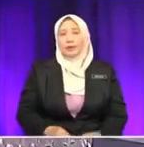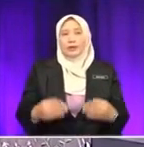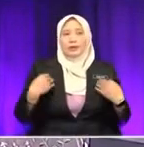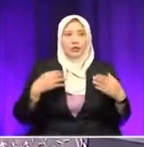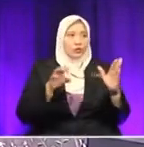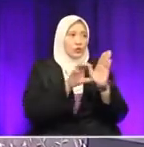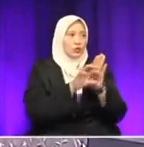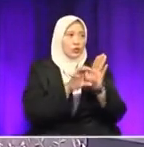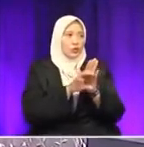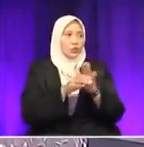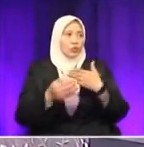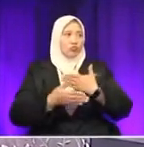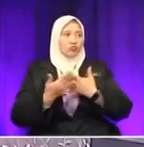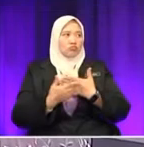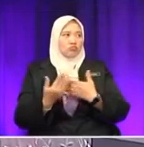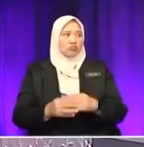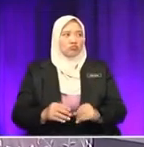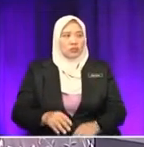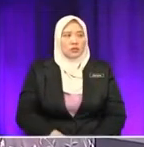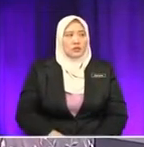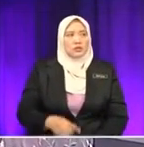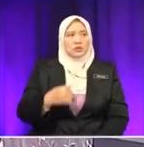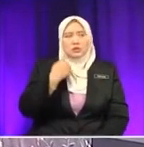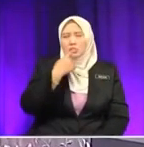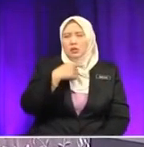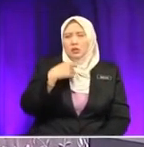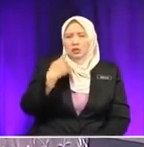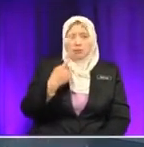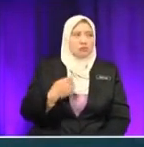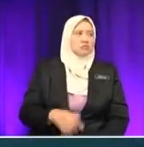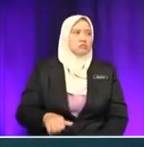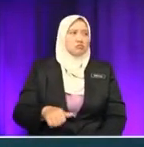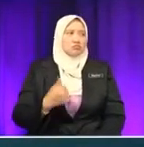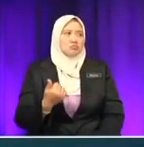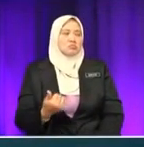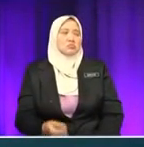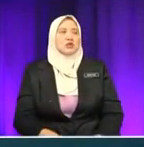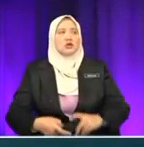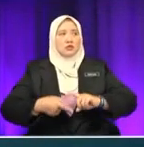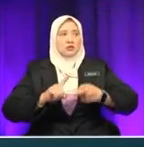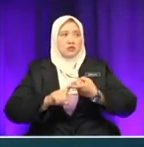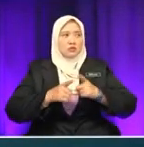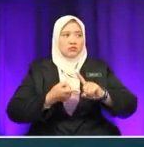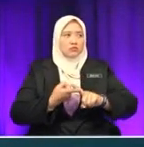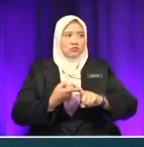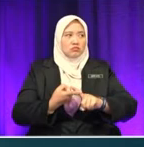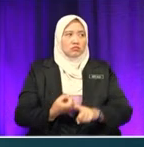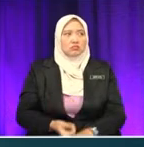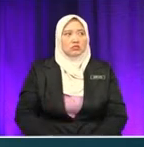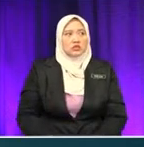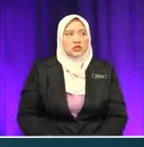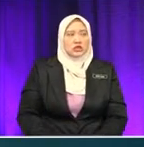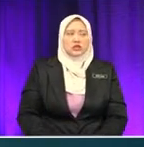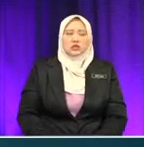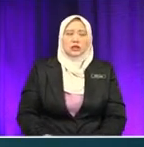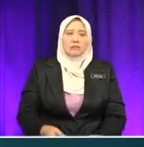example. Mm-hmm. Now, let's say, who is your best friend? And the second question will also be a close-ended question. Why? Because it requires